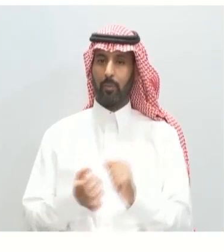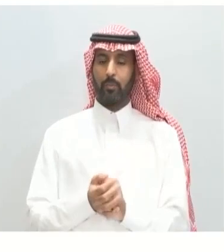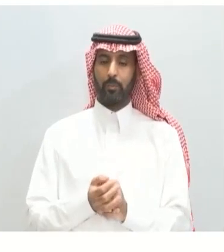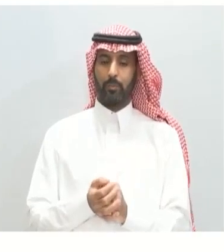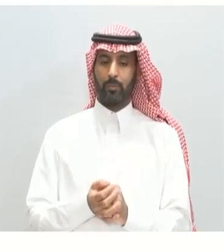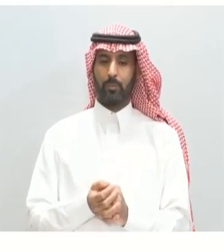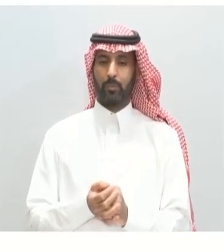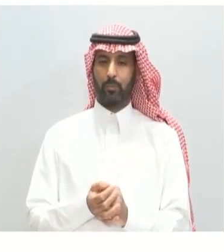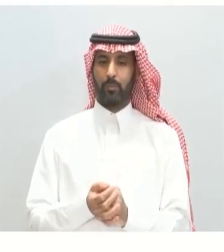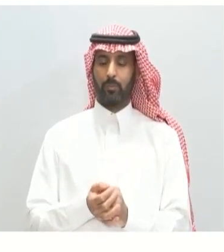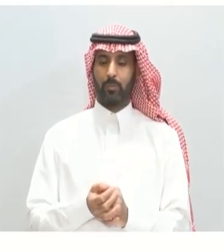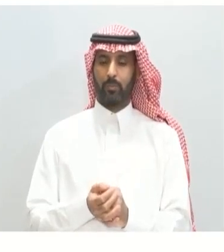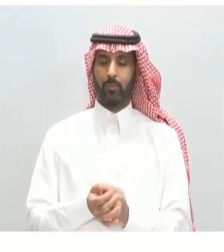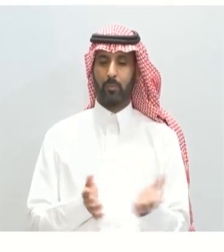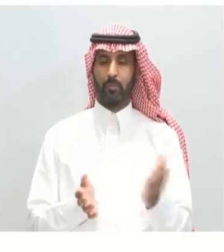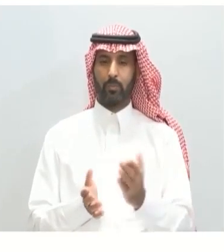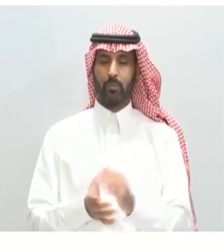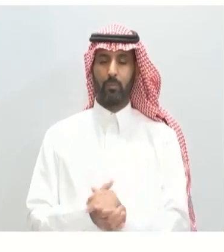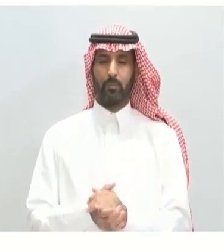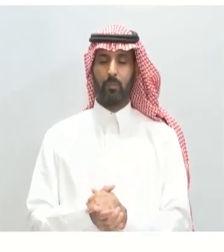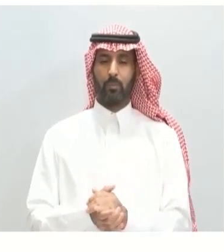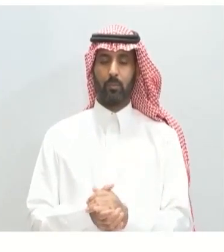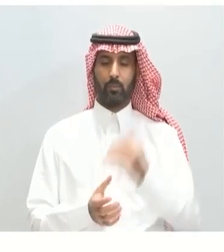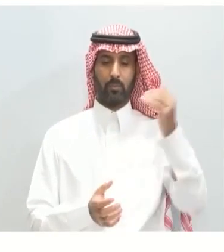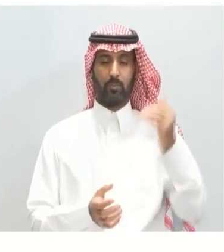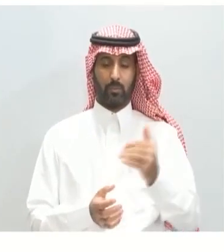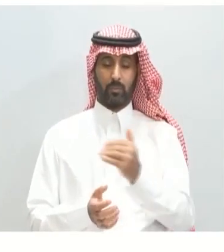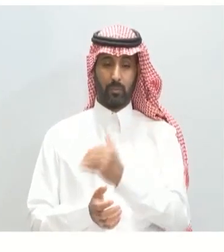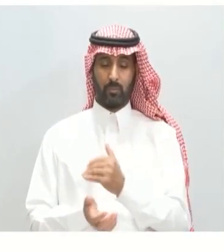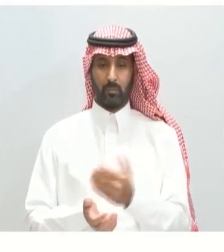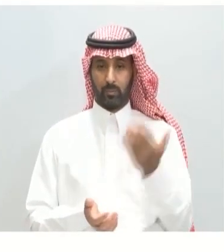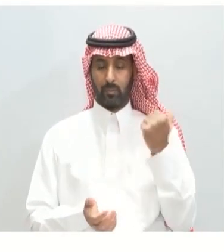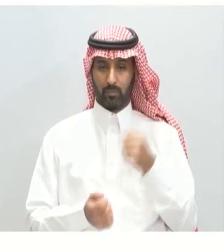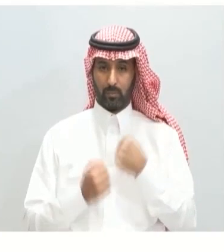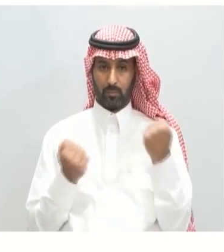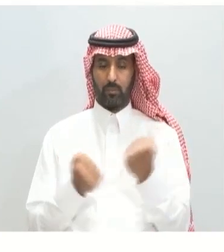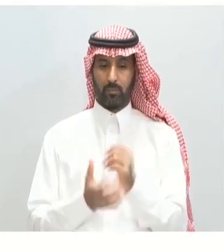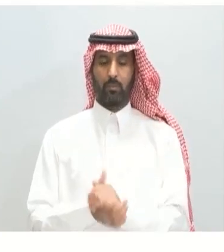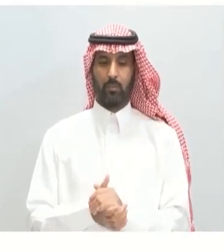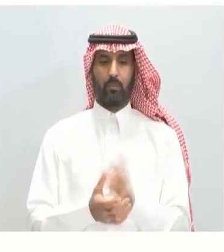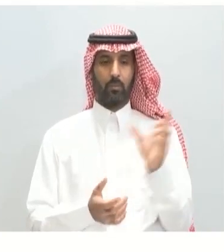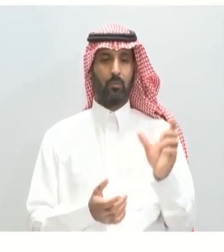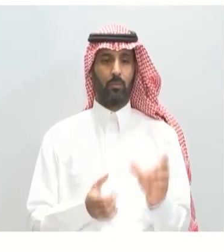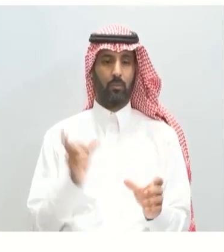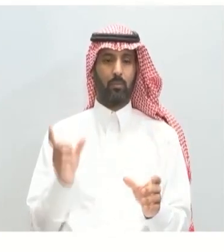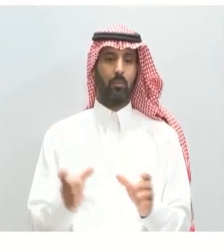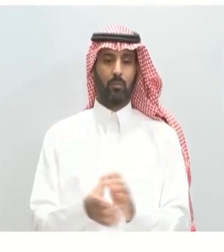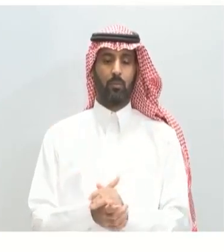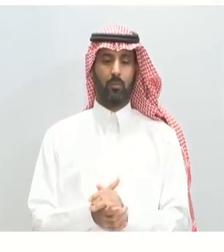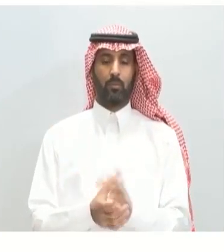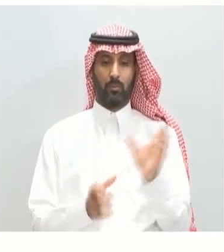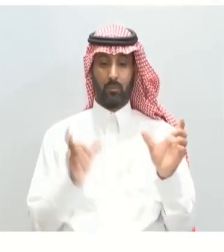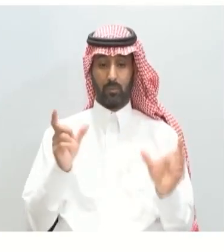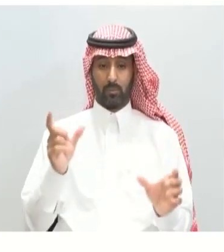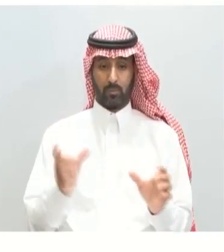discussing this in the next lesson, of course. Let's get back to the exercise here. So we will be putting each